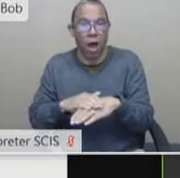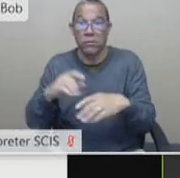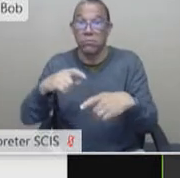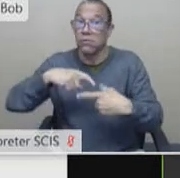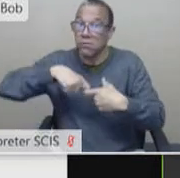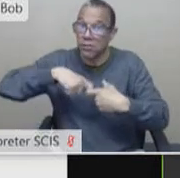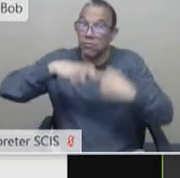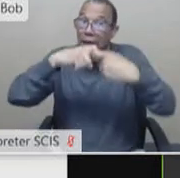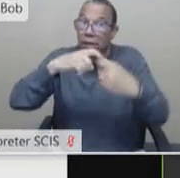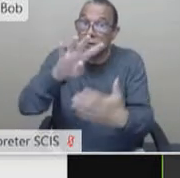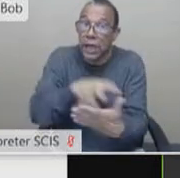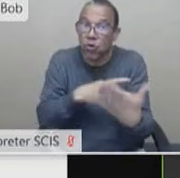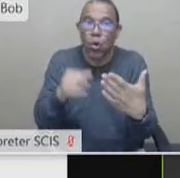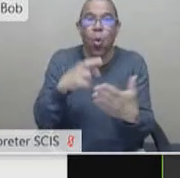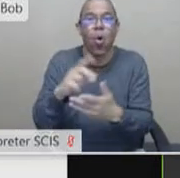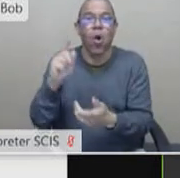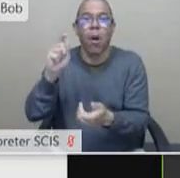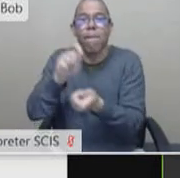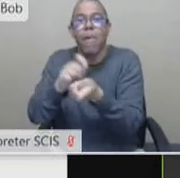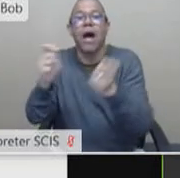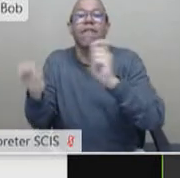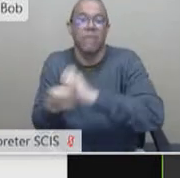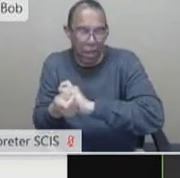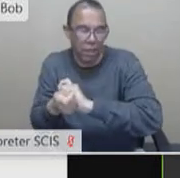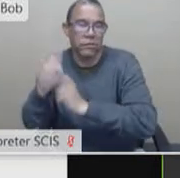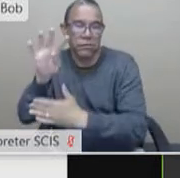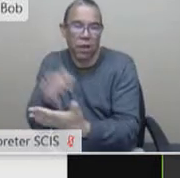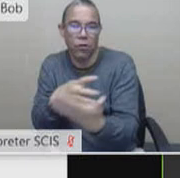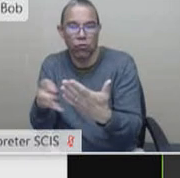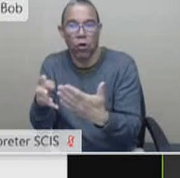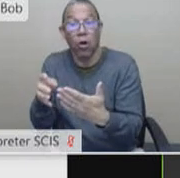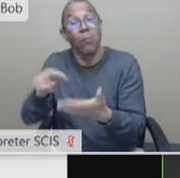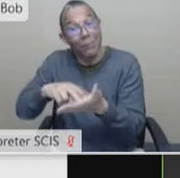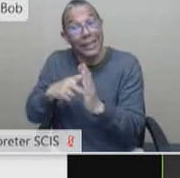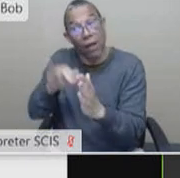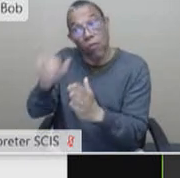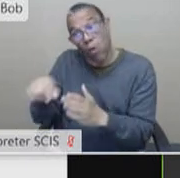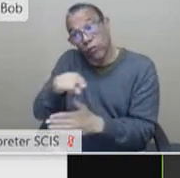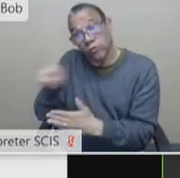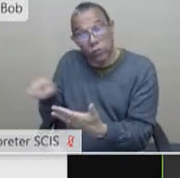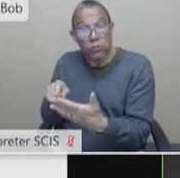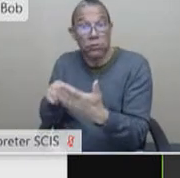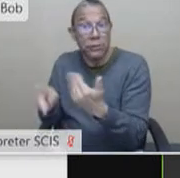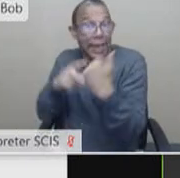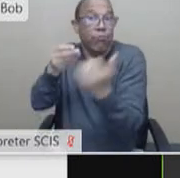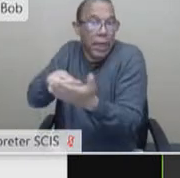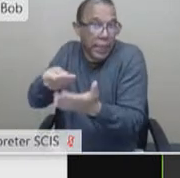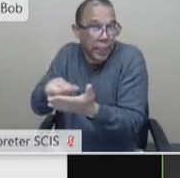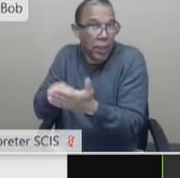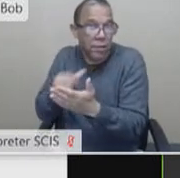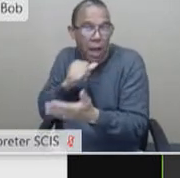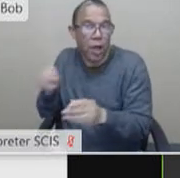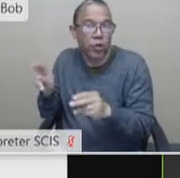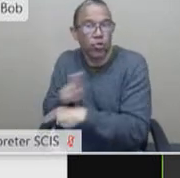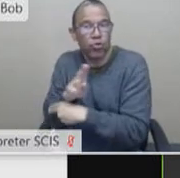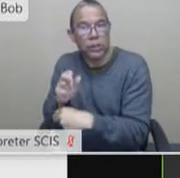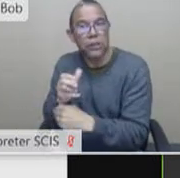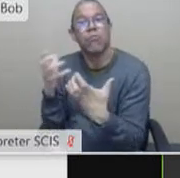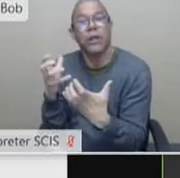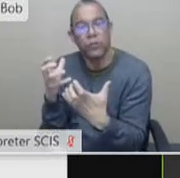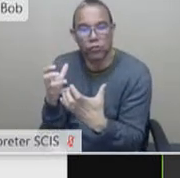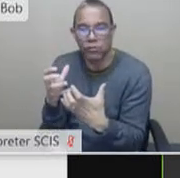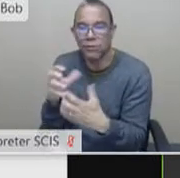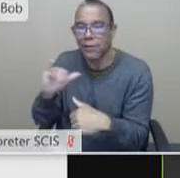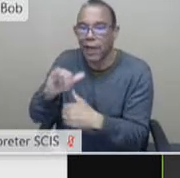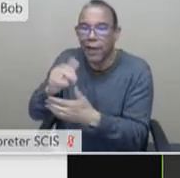at this point. So there's fewer costs in some of those services for things like overtime, materials, supplies, and fuel and vehicle maintenance and things